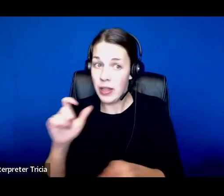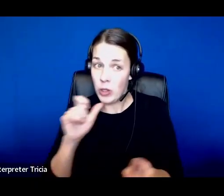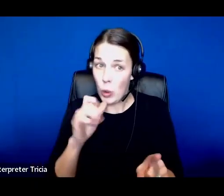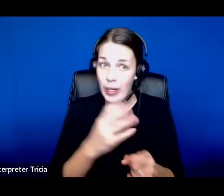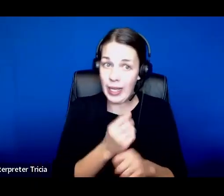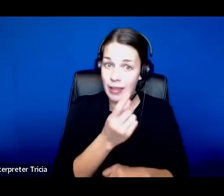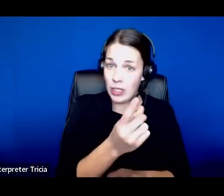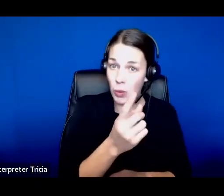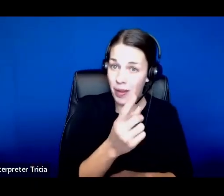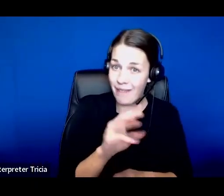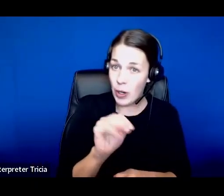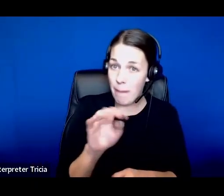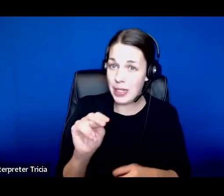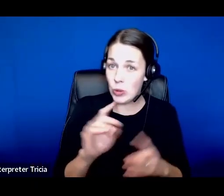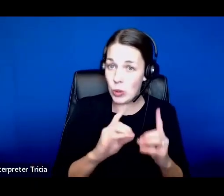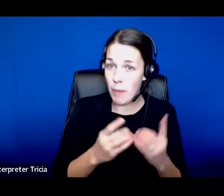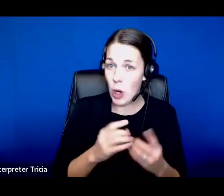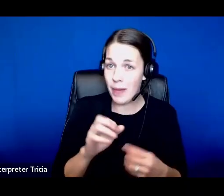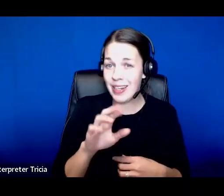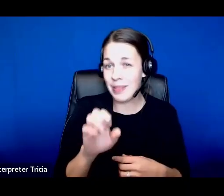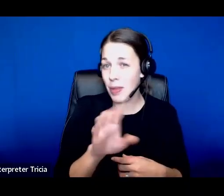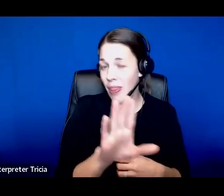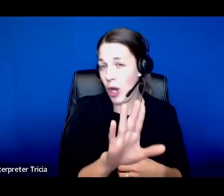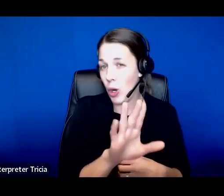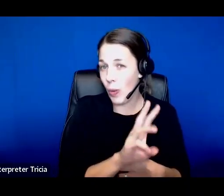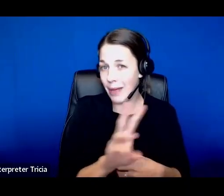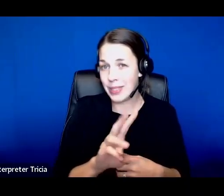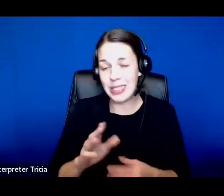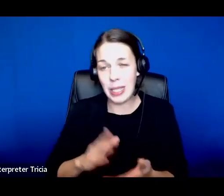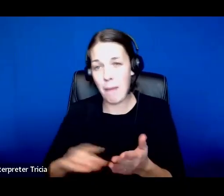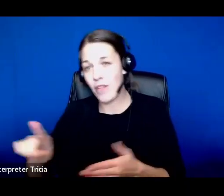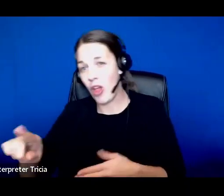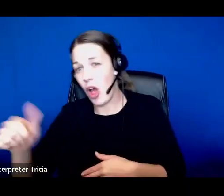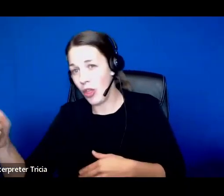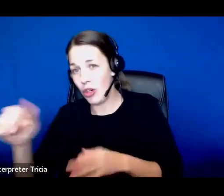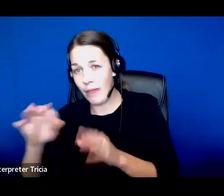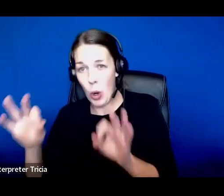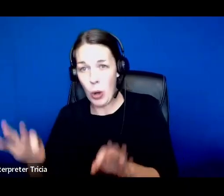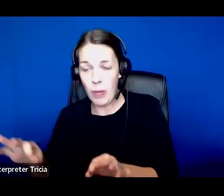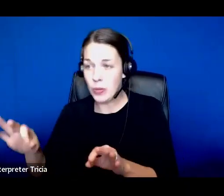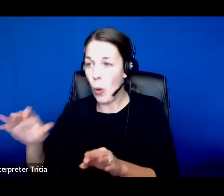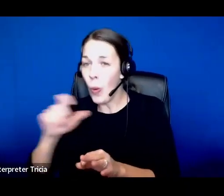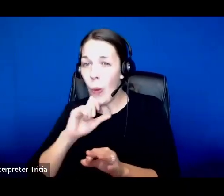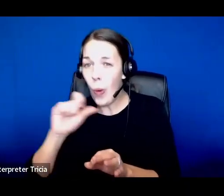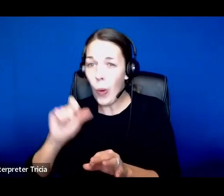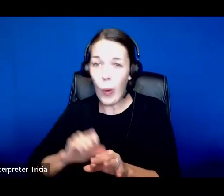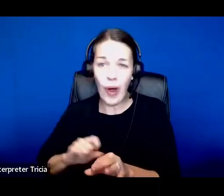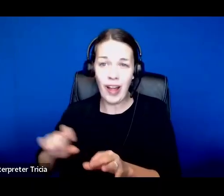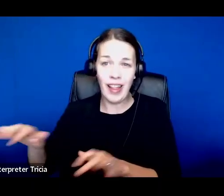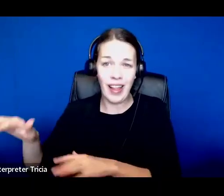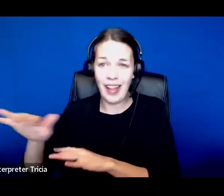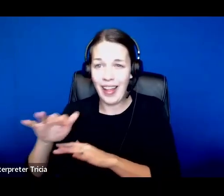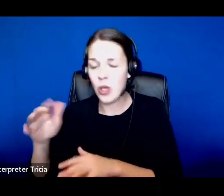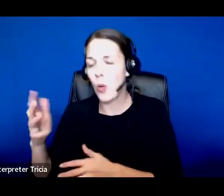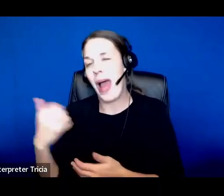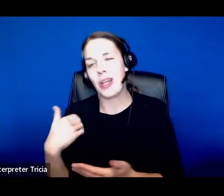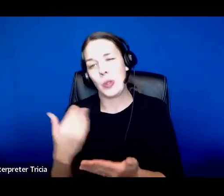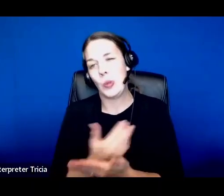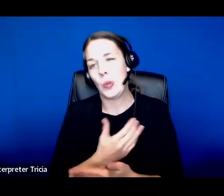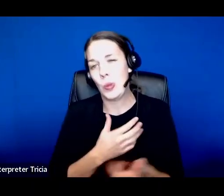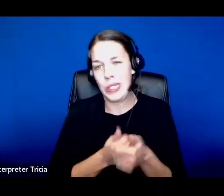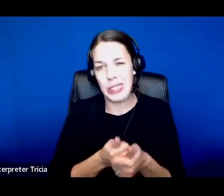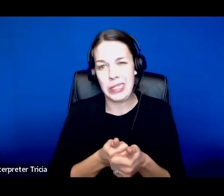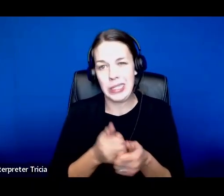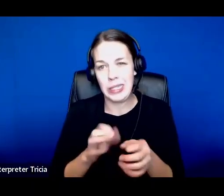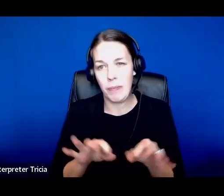Department of Commerce conveyancing blanks website. Some of the old forms might be floating around and you want to use the newest one,